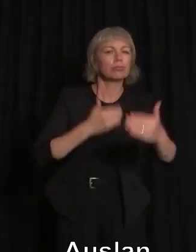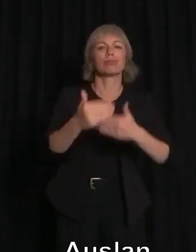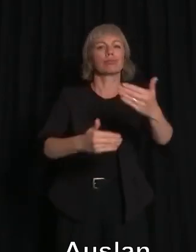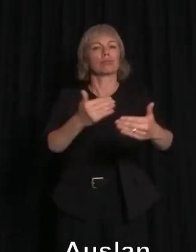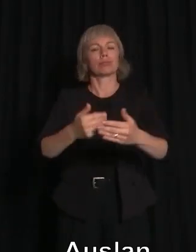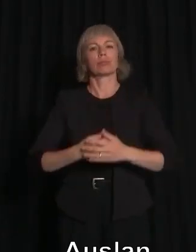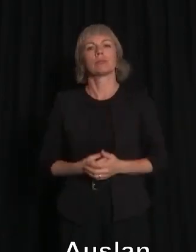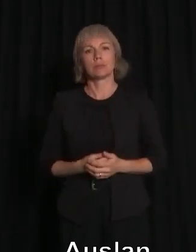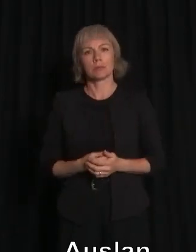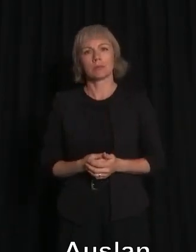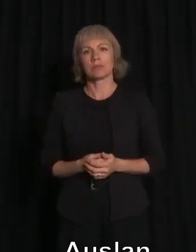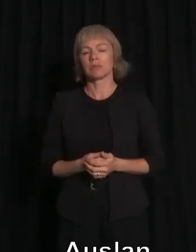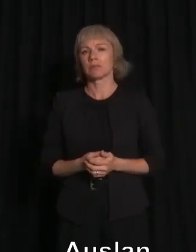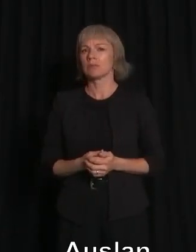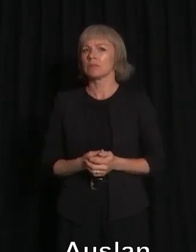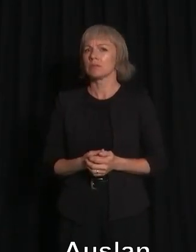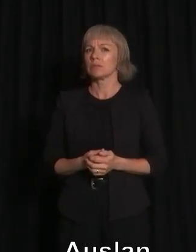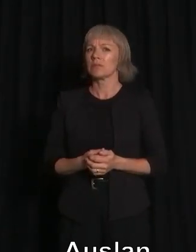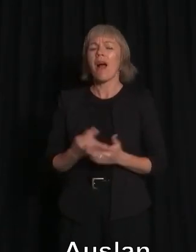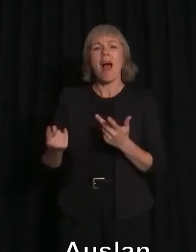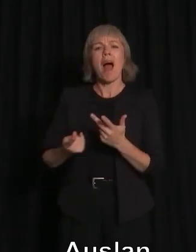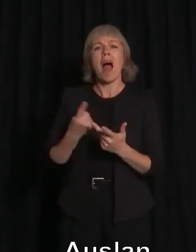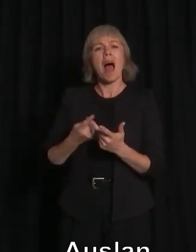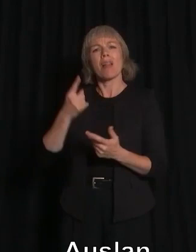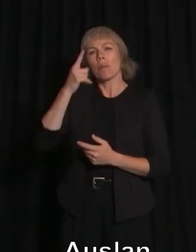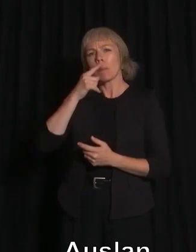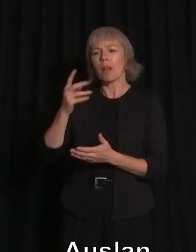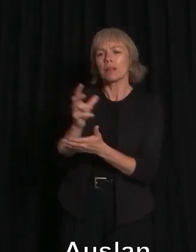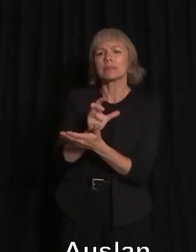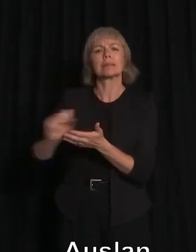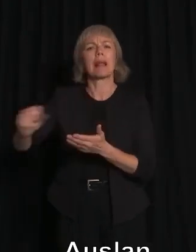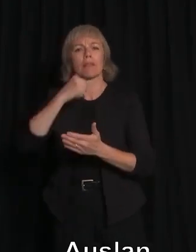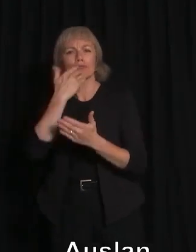trademark of bigoted and exclusionary narratives all over the world today.